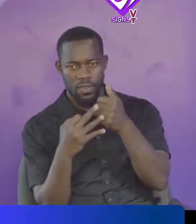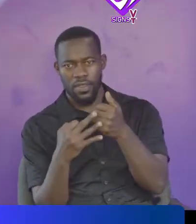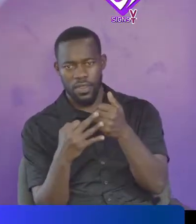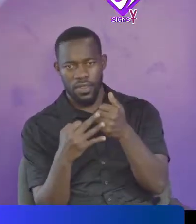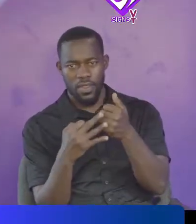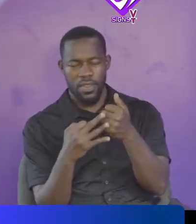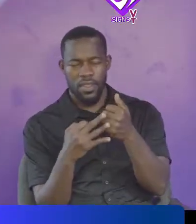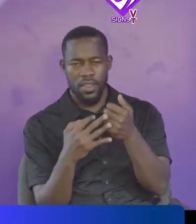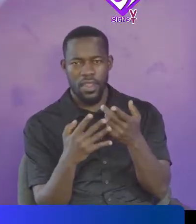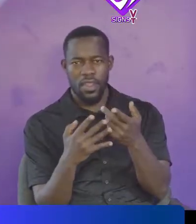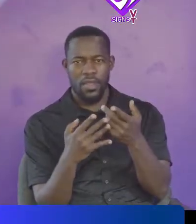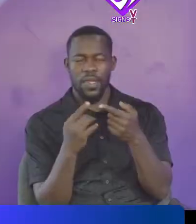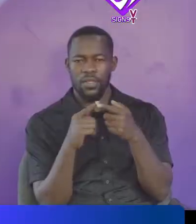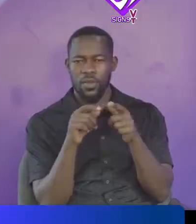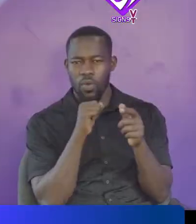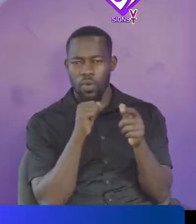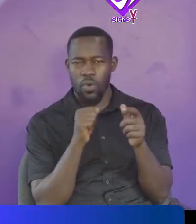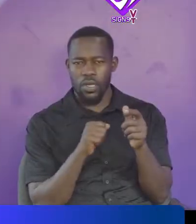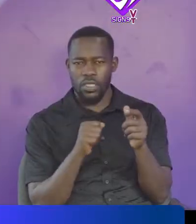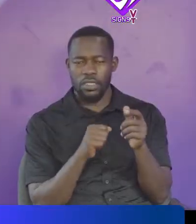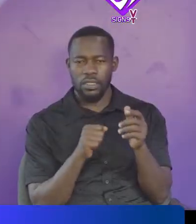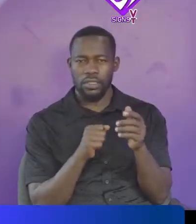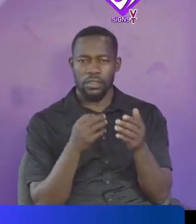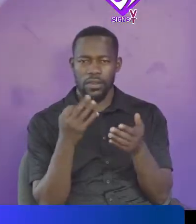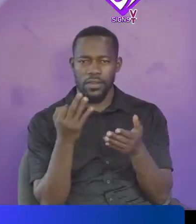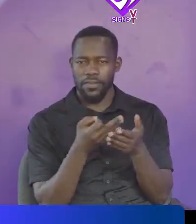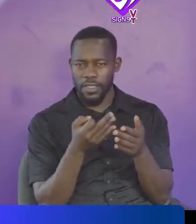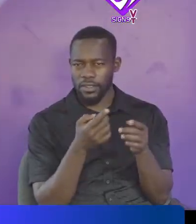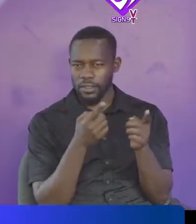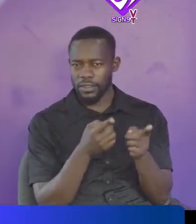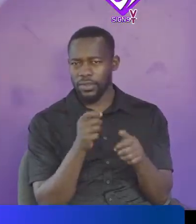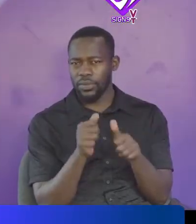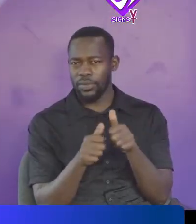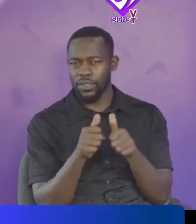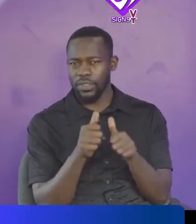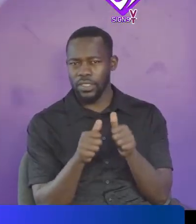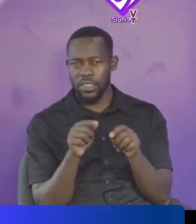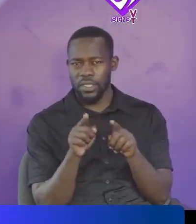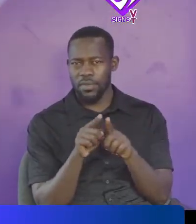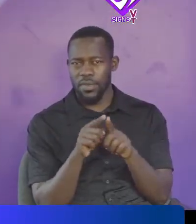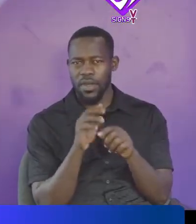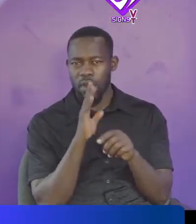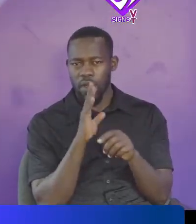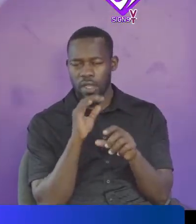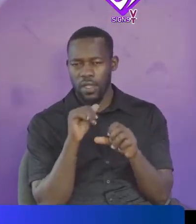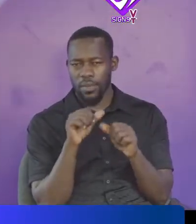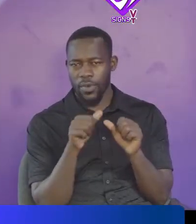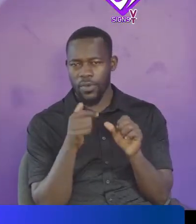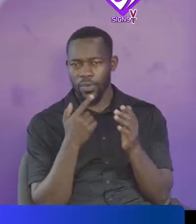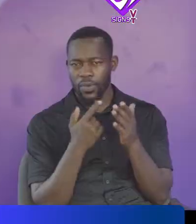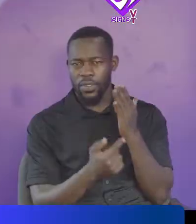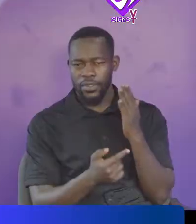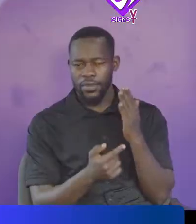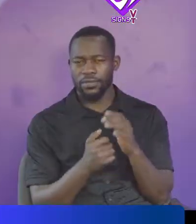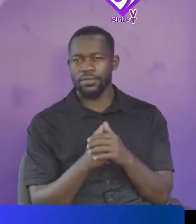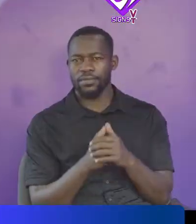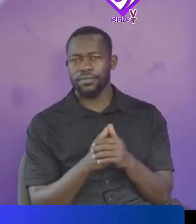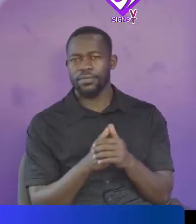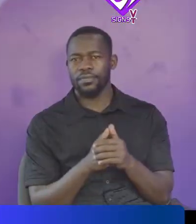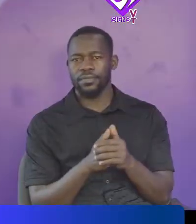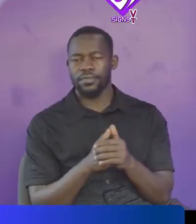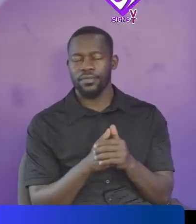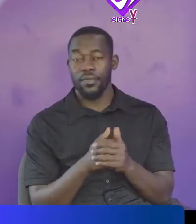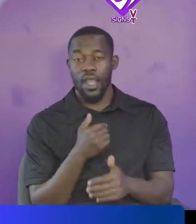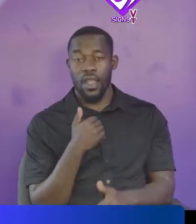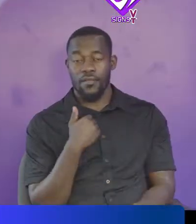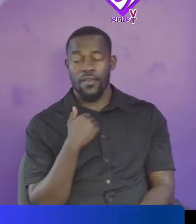documents that are at the archive, and what do they really talk about, such as those that you've carried today? Right. I carried one